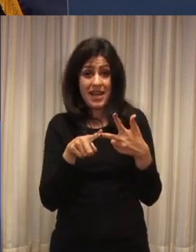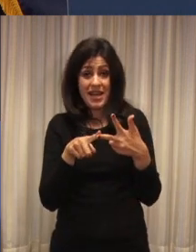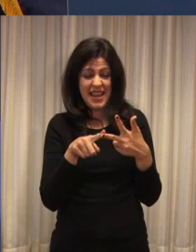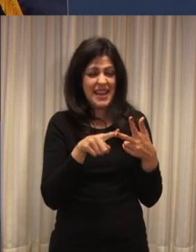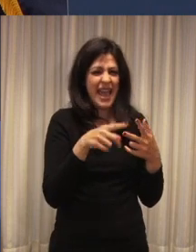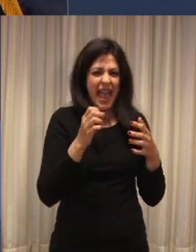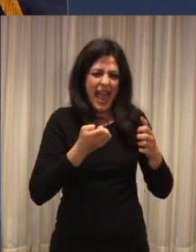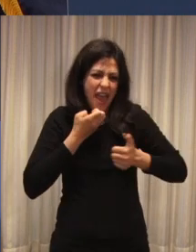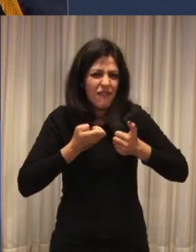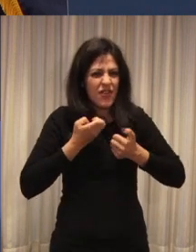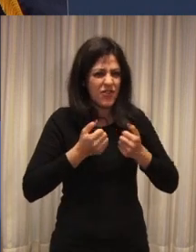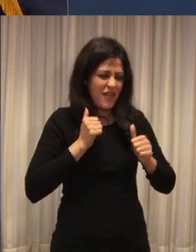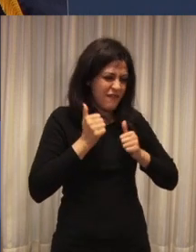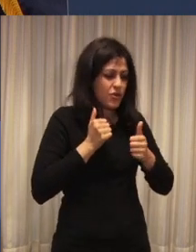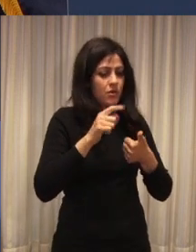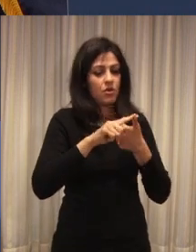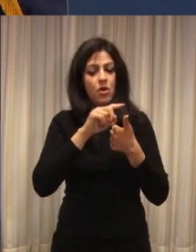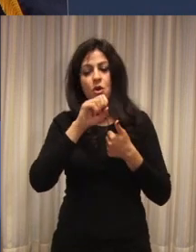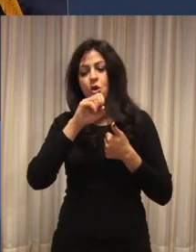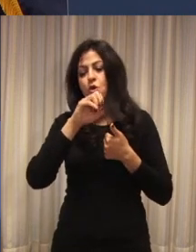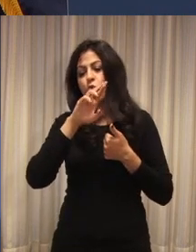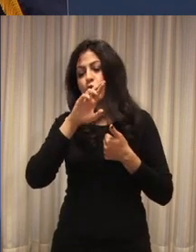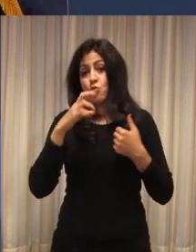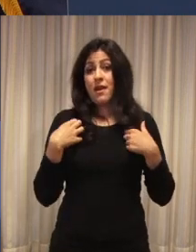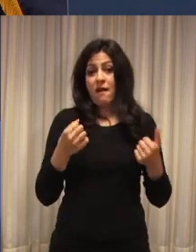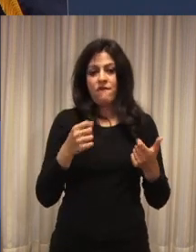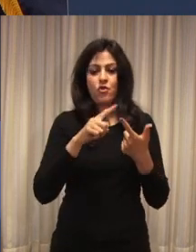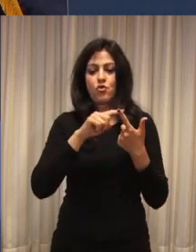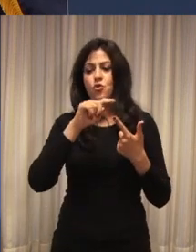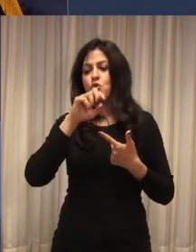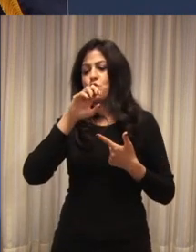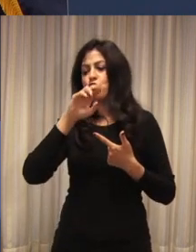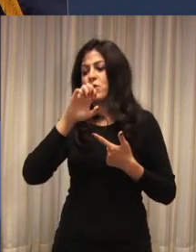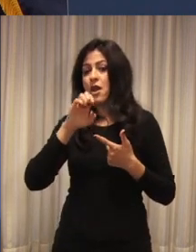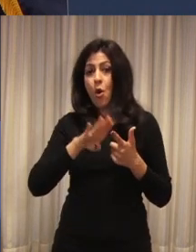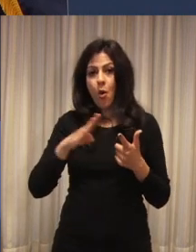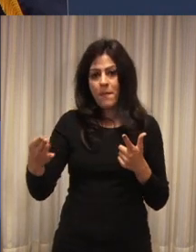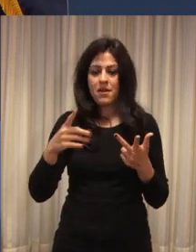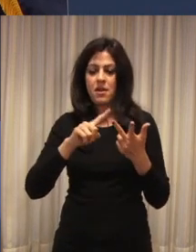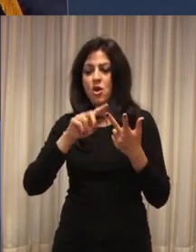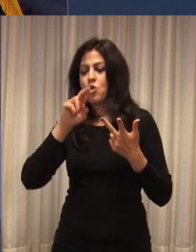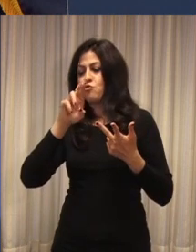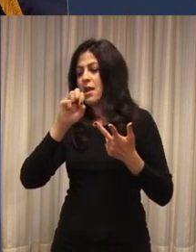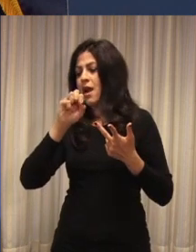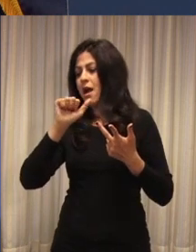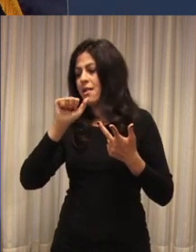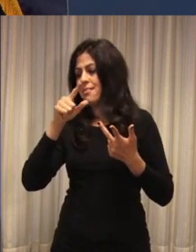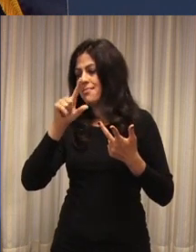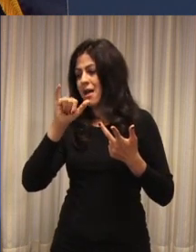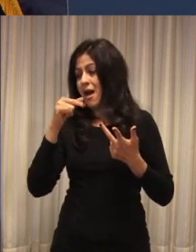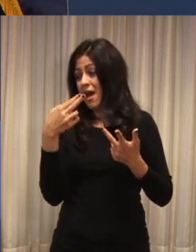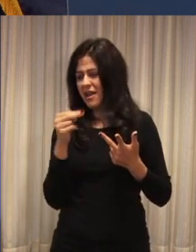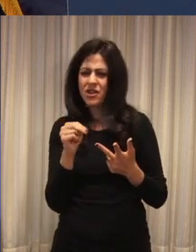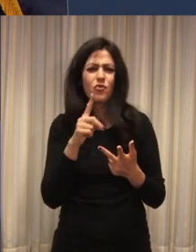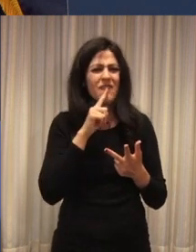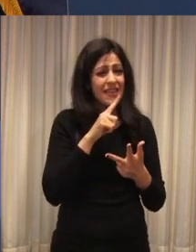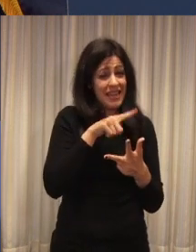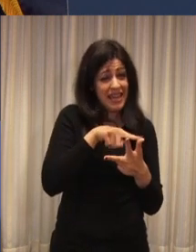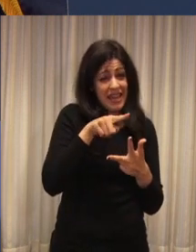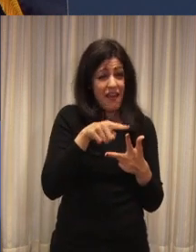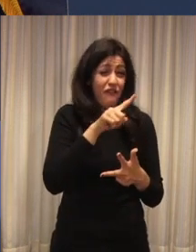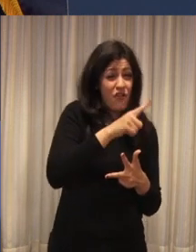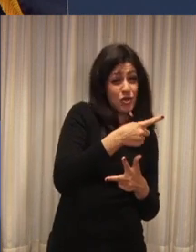effort here. Again, recover, reopen, and realign. They're somewhat sequential, but really we need to do the work in each of